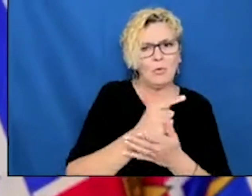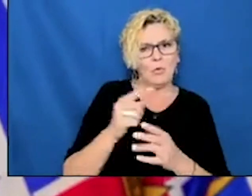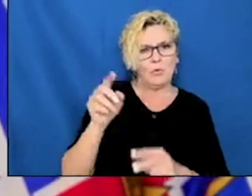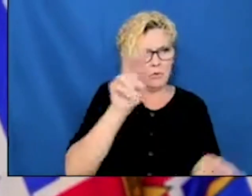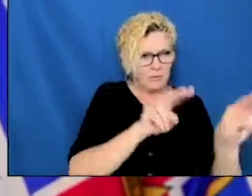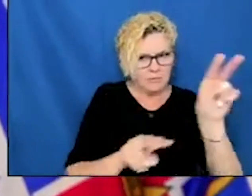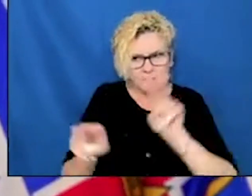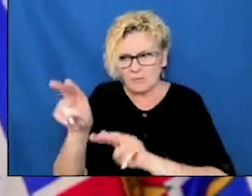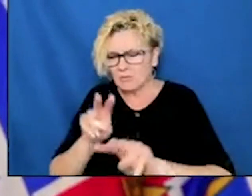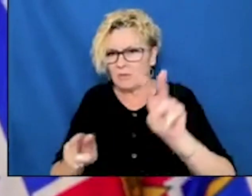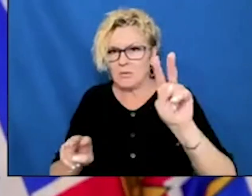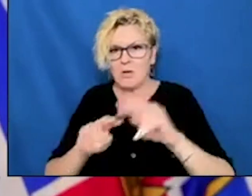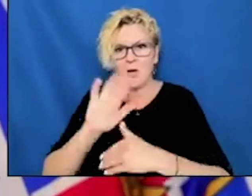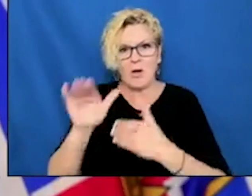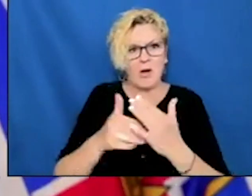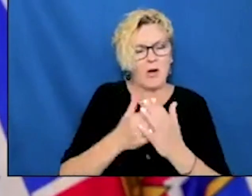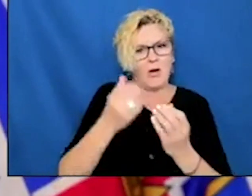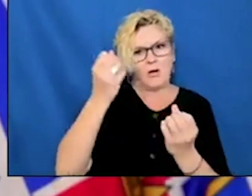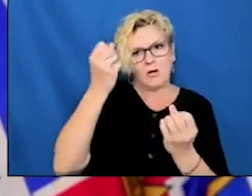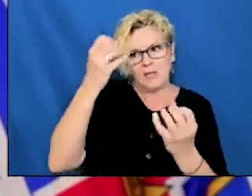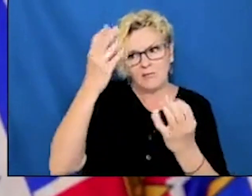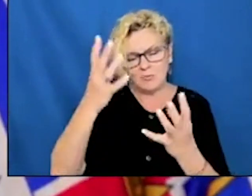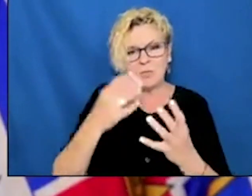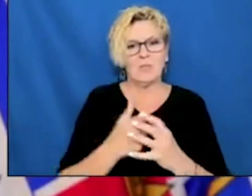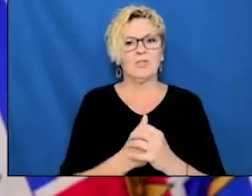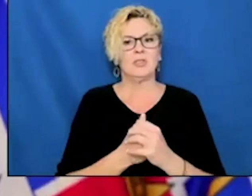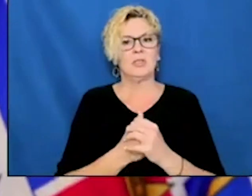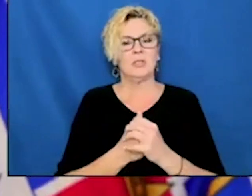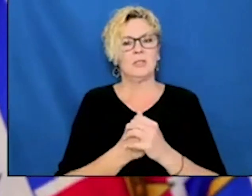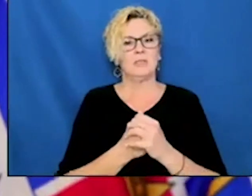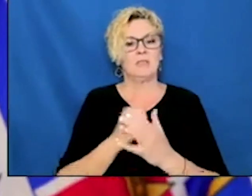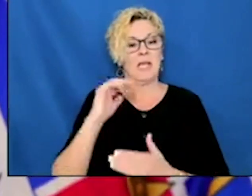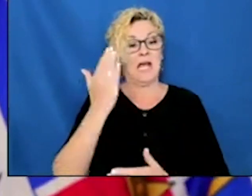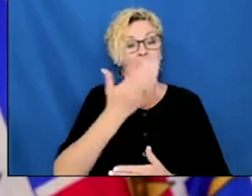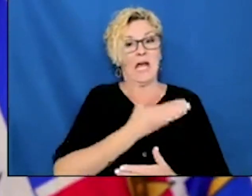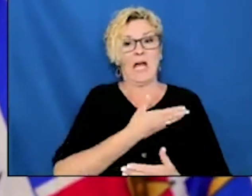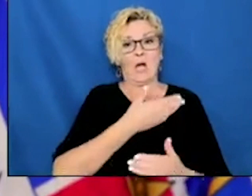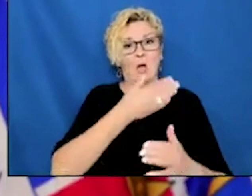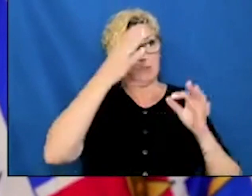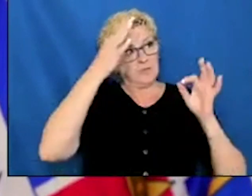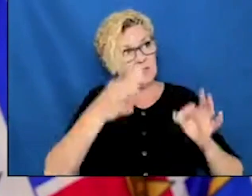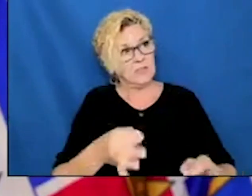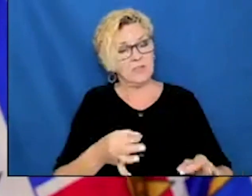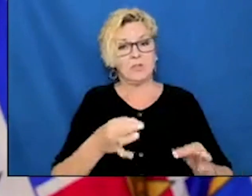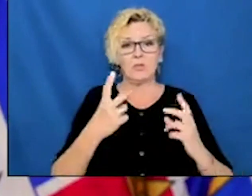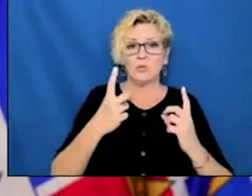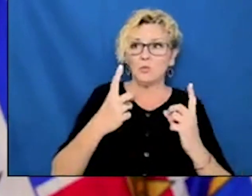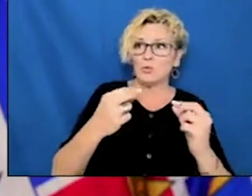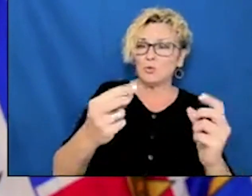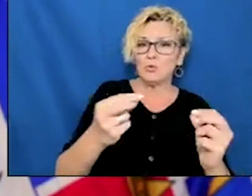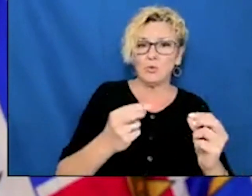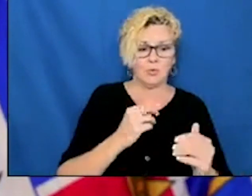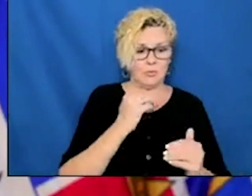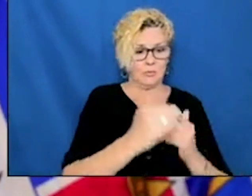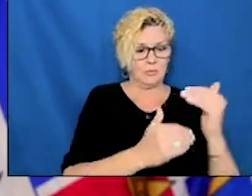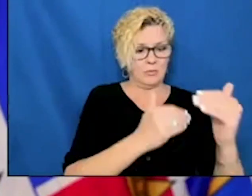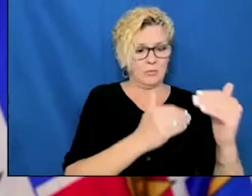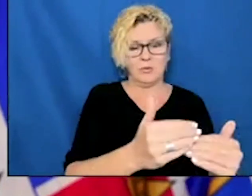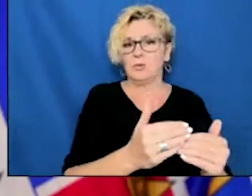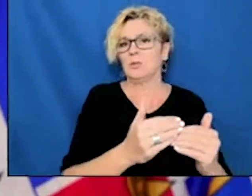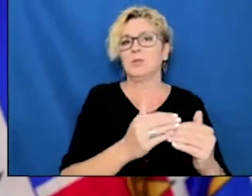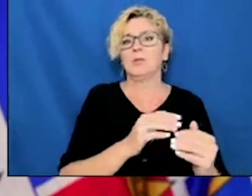system. This changes over time. And as we have progressed in this pandemic, the type of data that we've